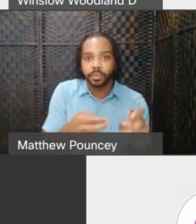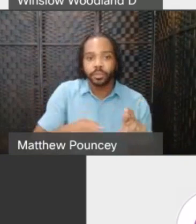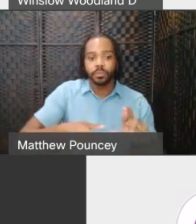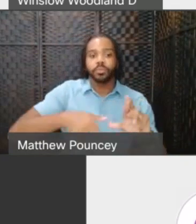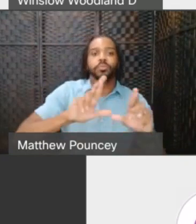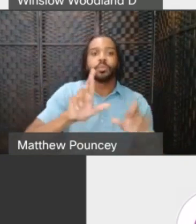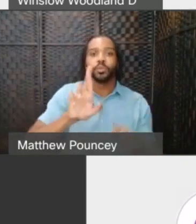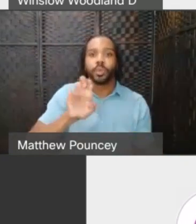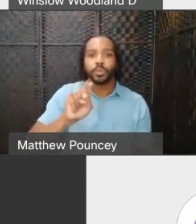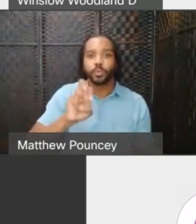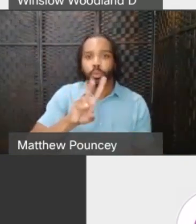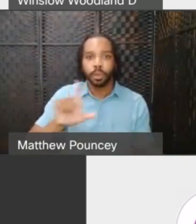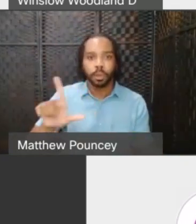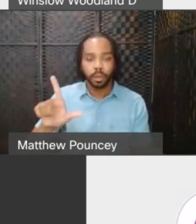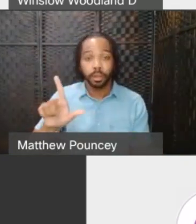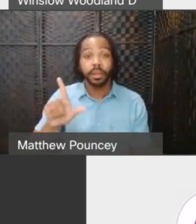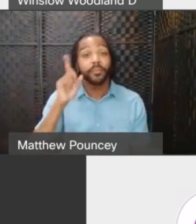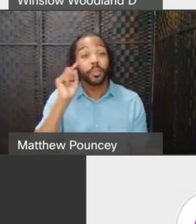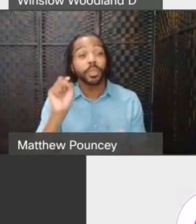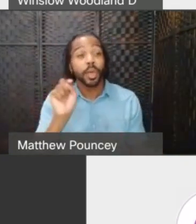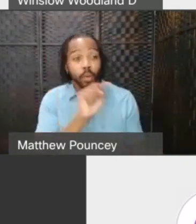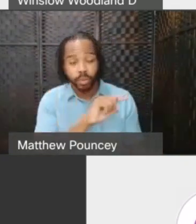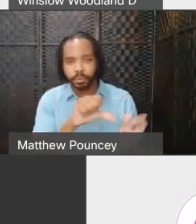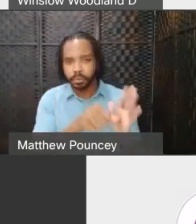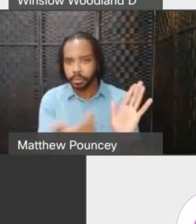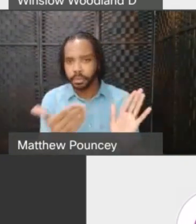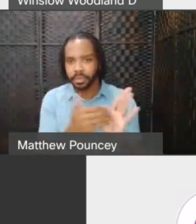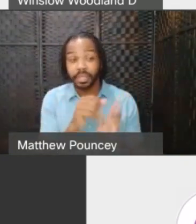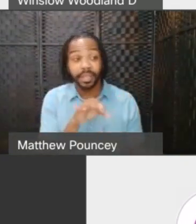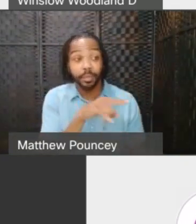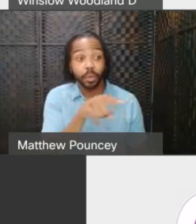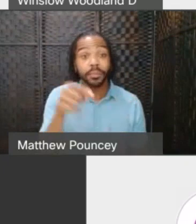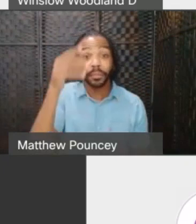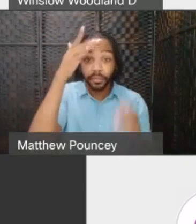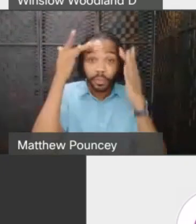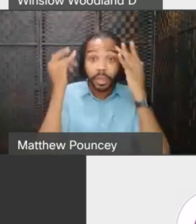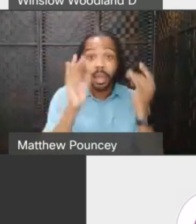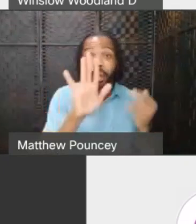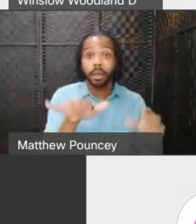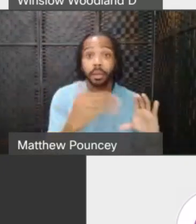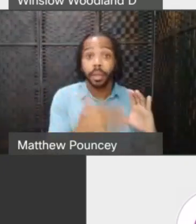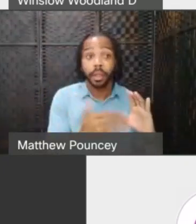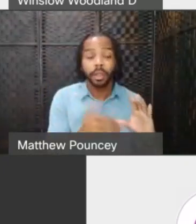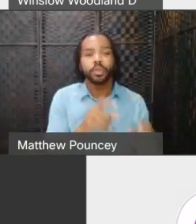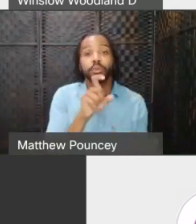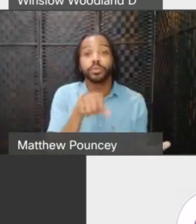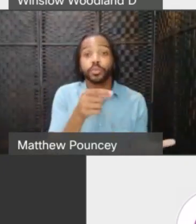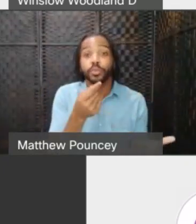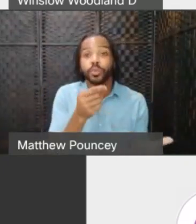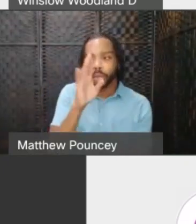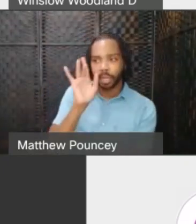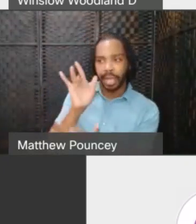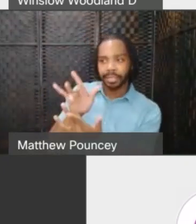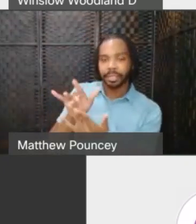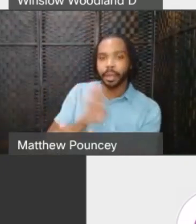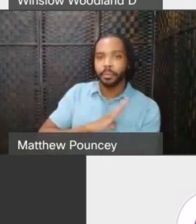for those persons, again, if they've forgotten their email address, they are going to have to contact Board of Nursing staff.